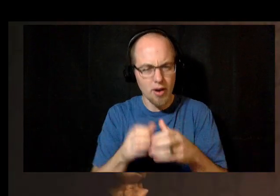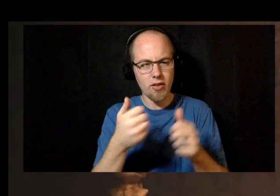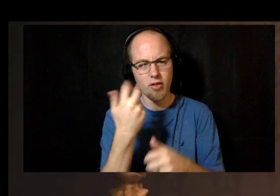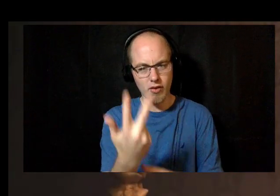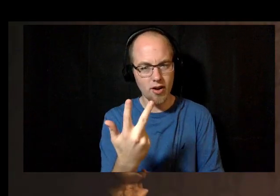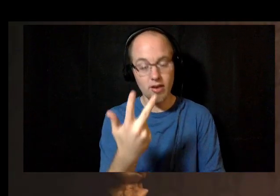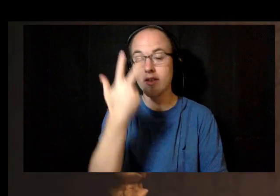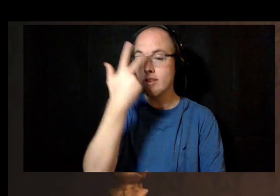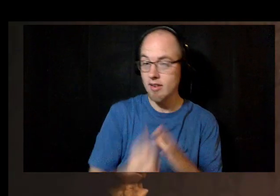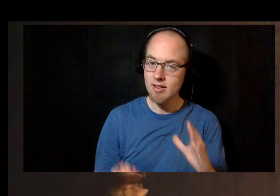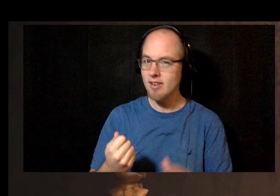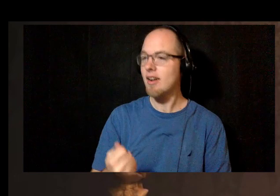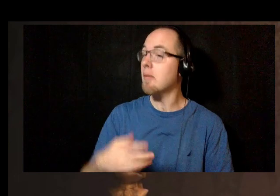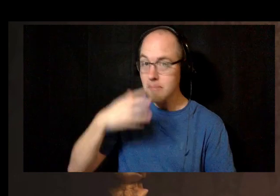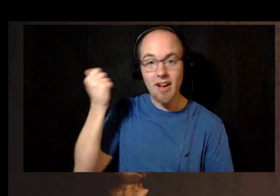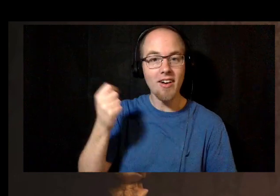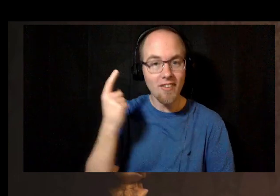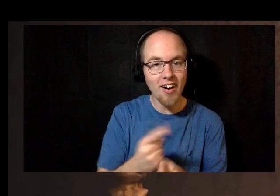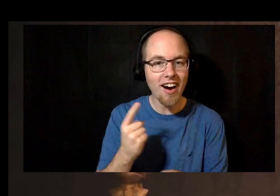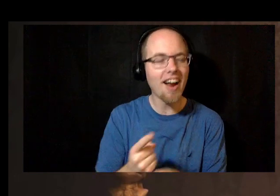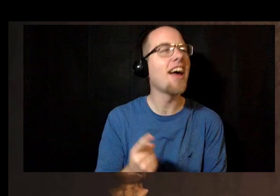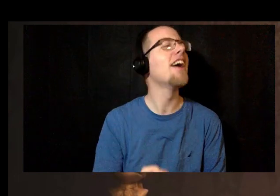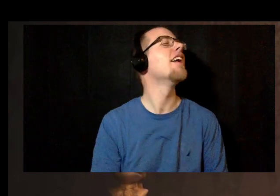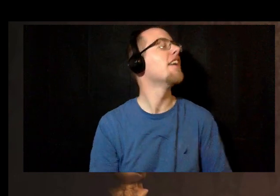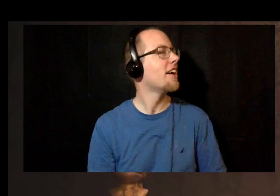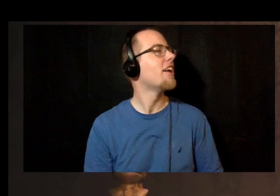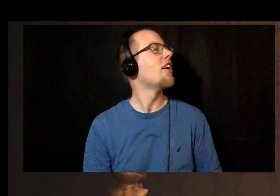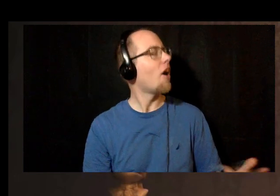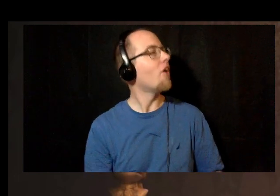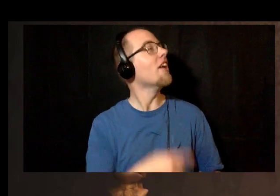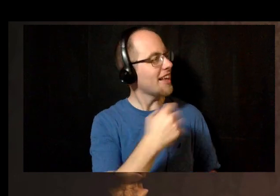That's better, isn't it? Tell more jokes, you little purple fucker.